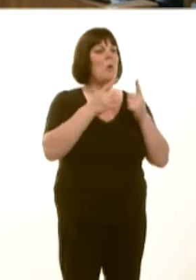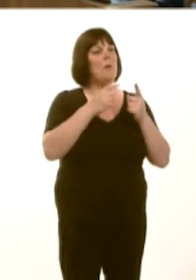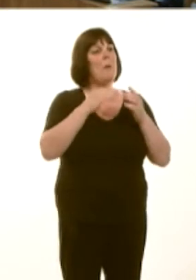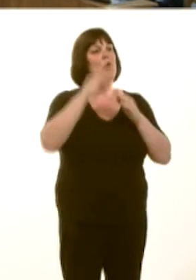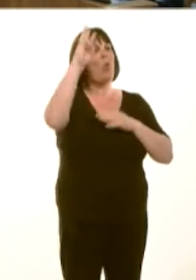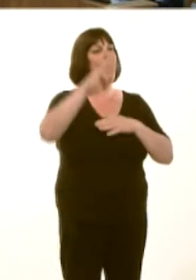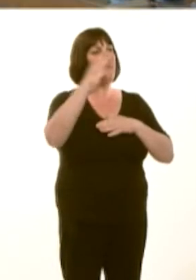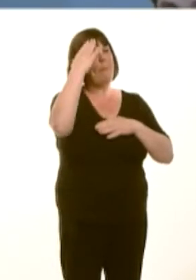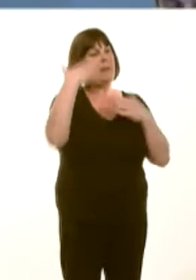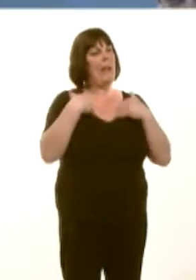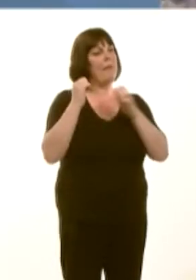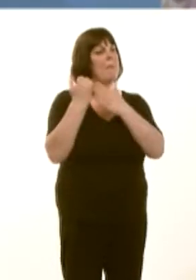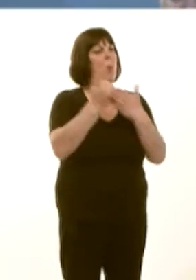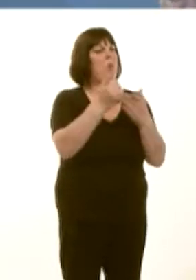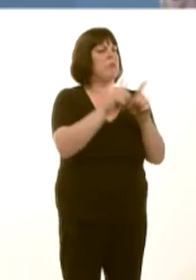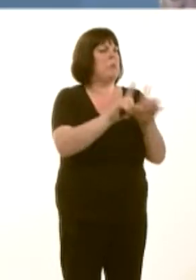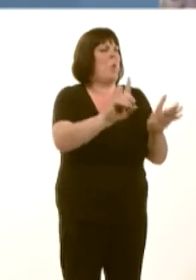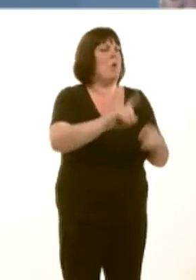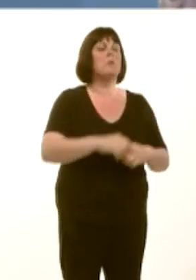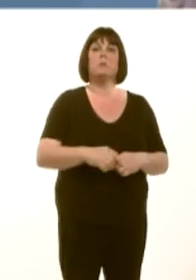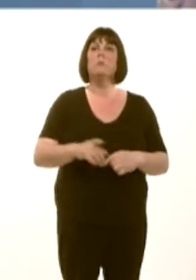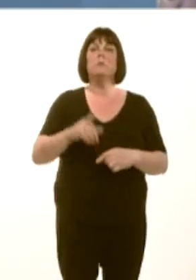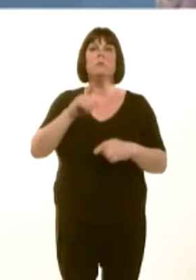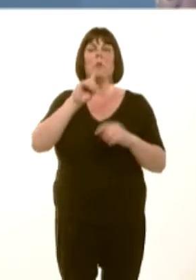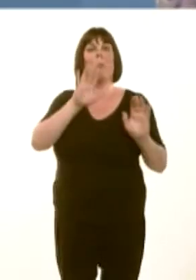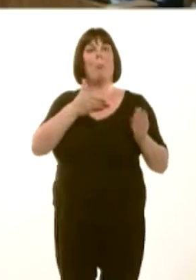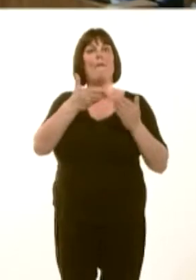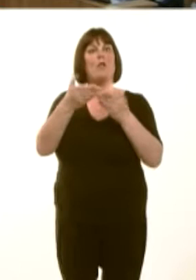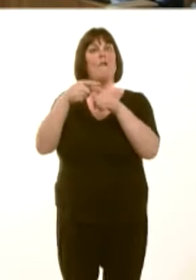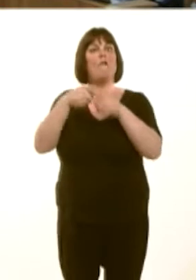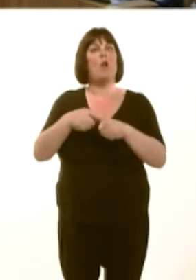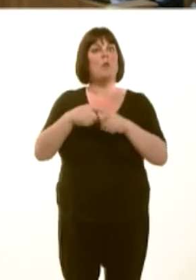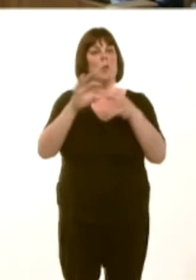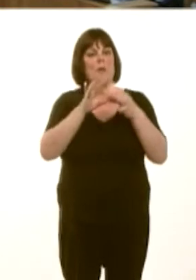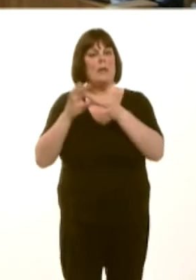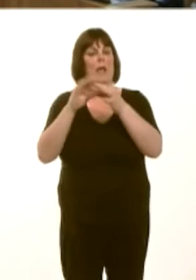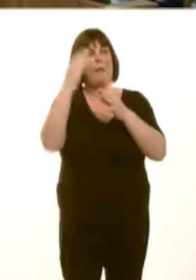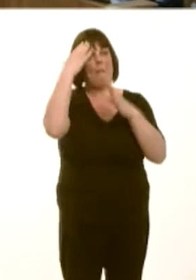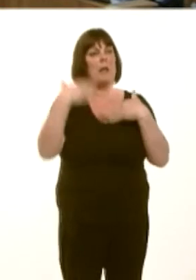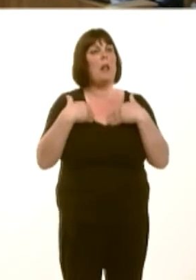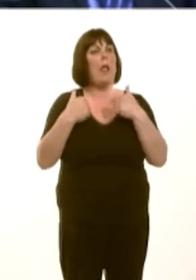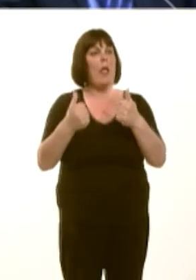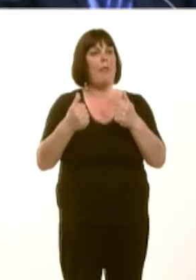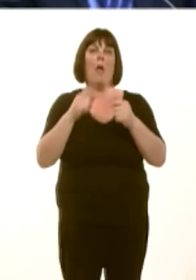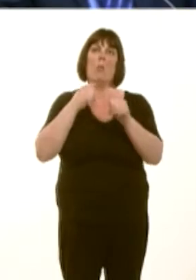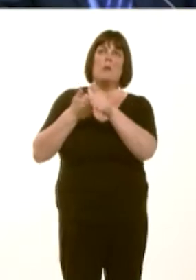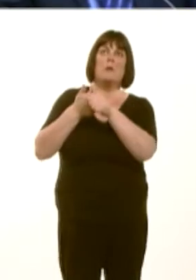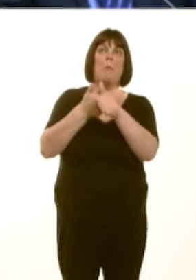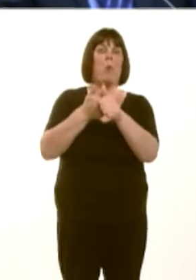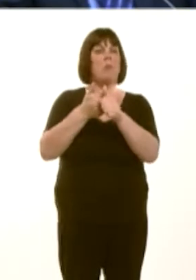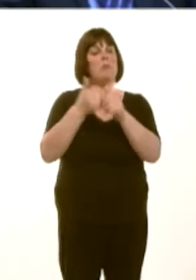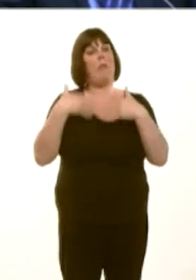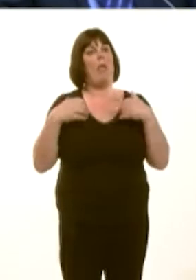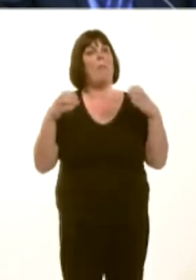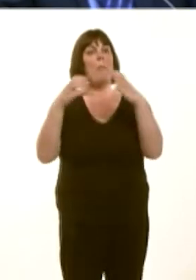Wales? Yes, we expect, of course, provision to be made in line with Together for Mental Health, and we continue to offer the LHB support to improve its